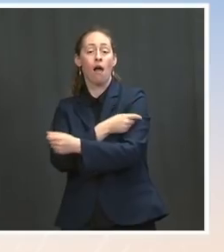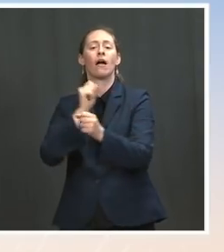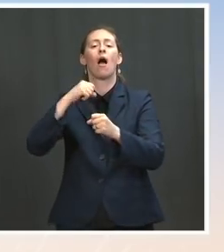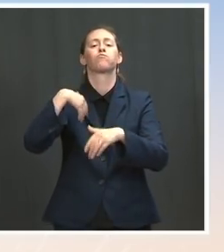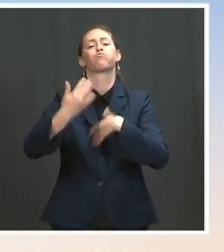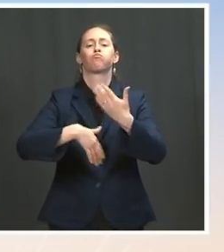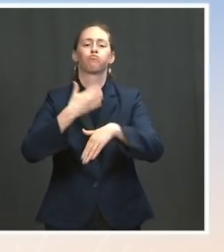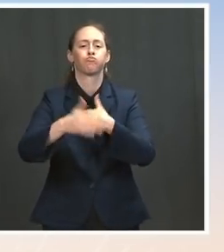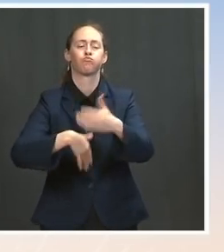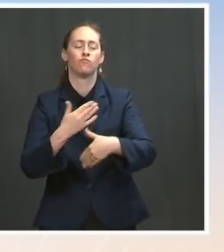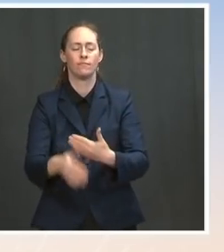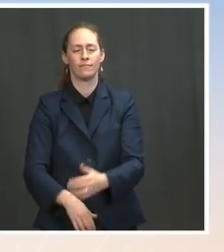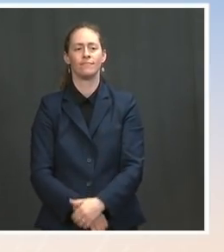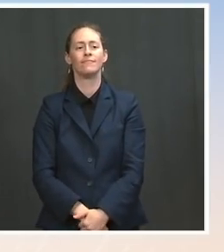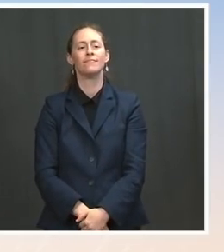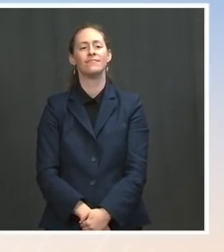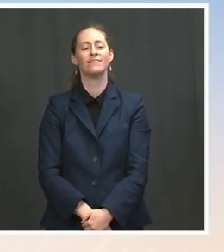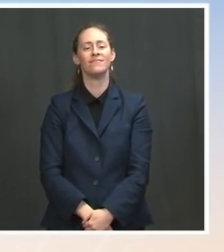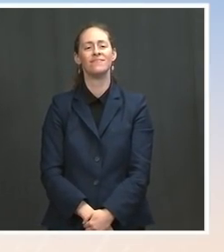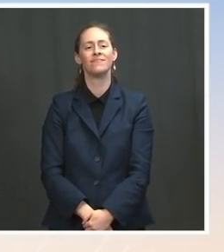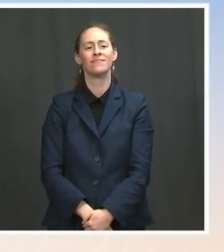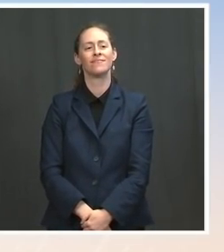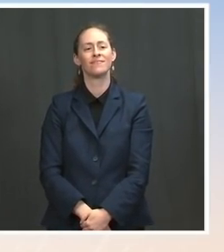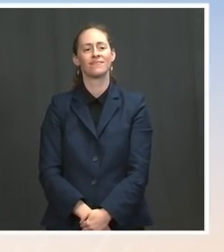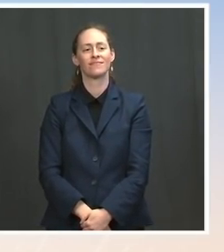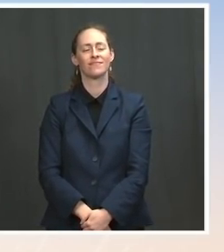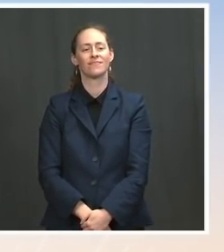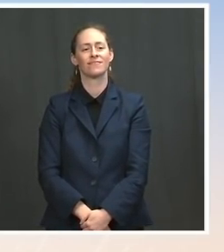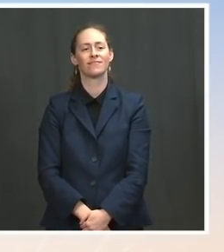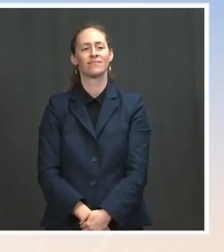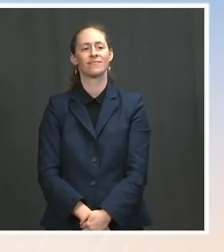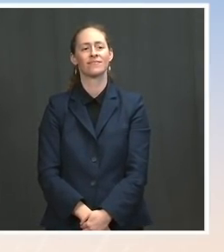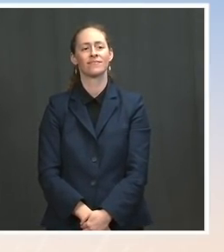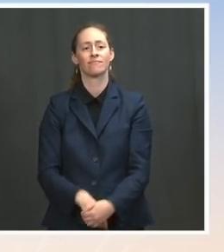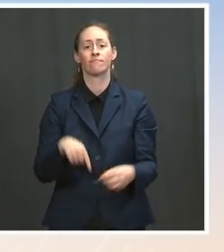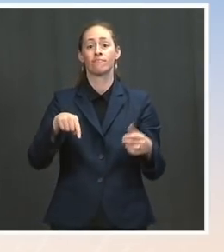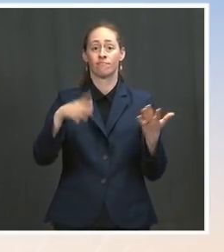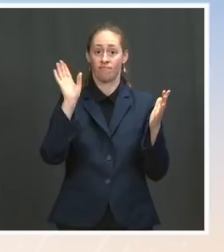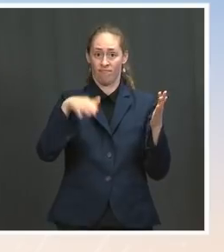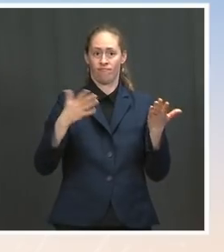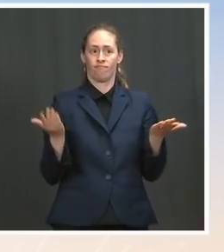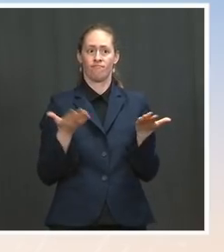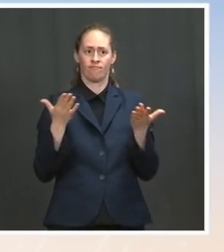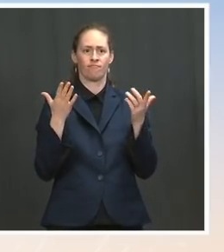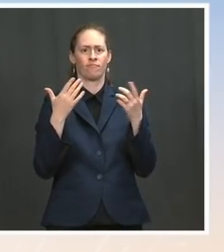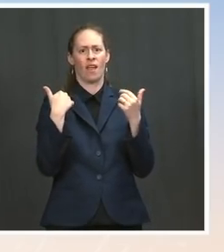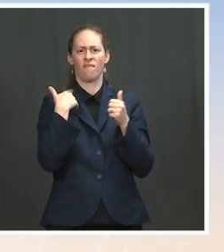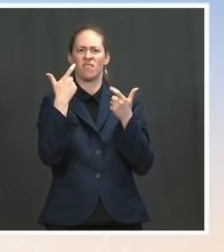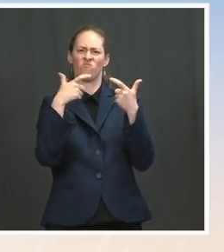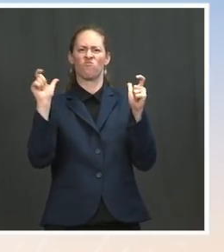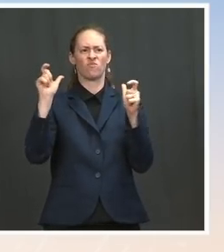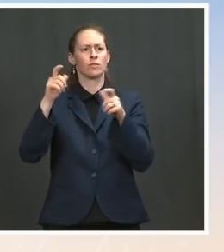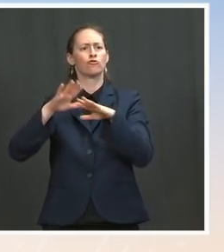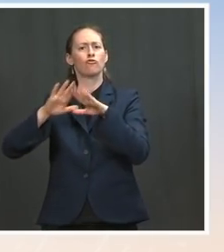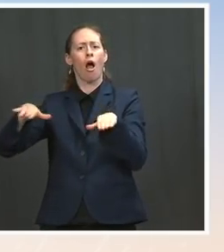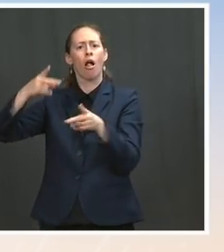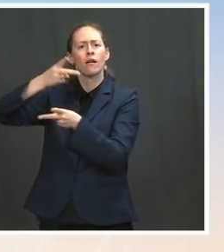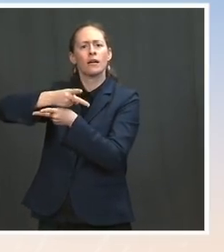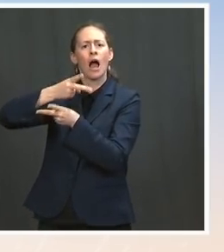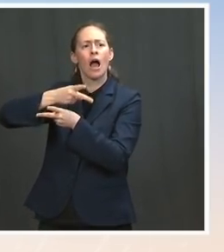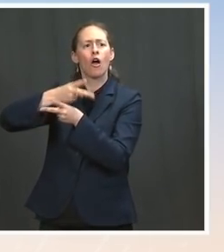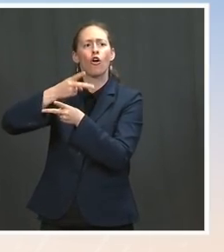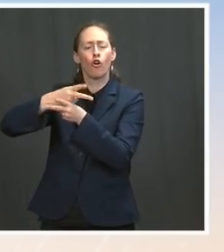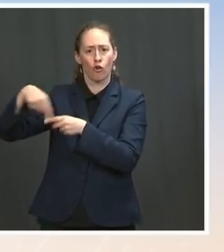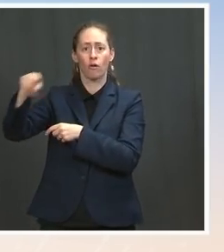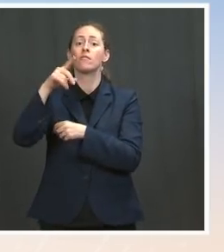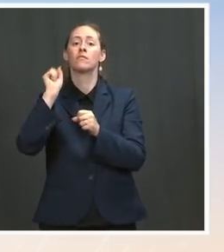providers will be watching kids for free while parents get the shot. Vaccines will happen at barbershops, baseball games,